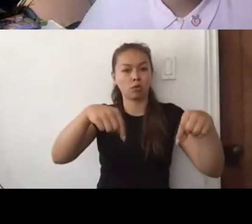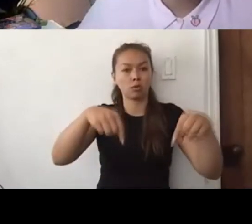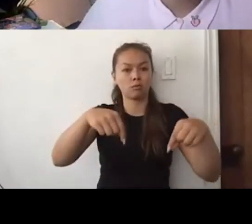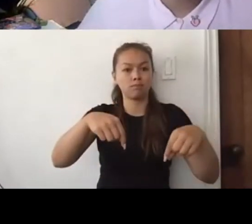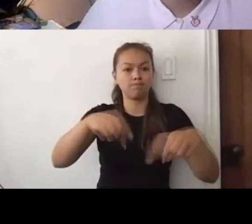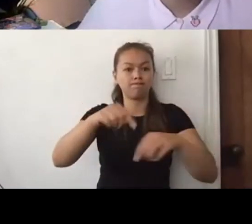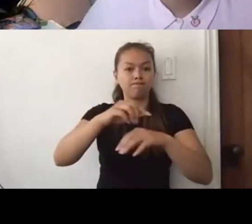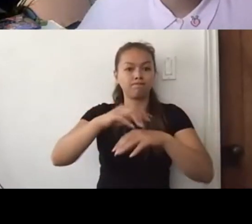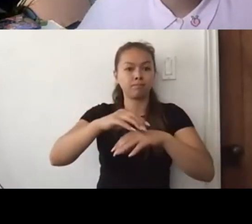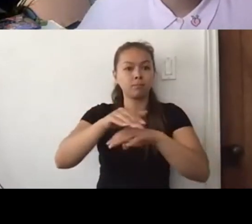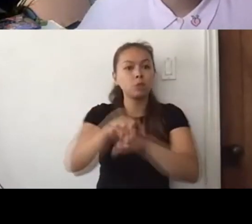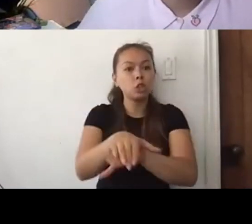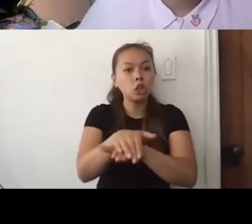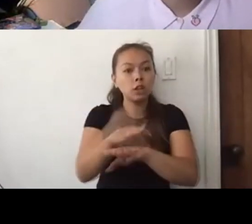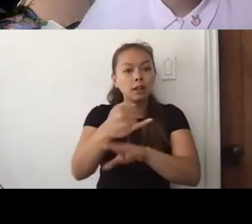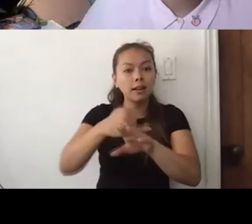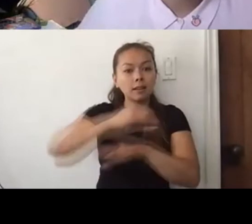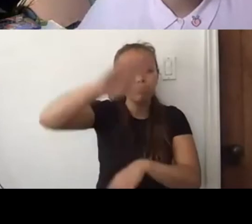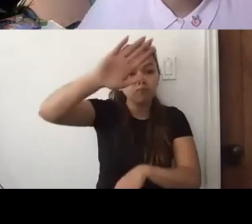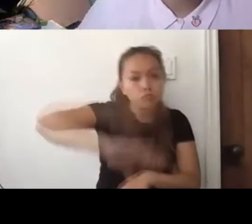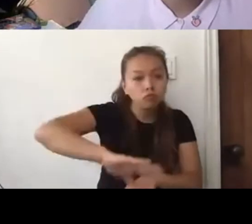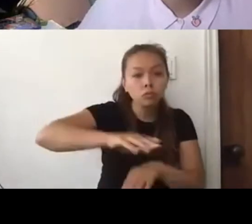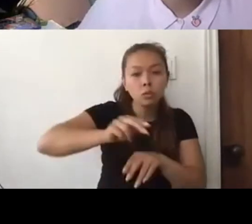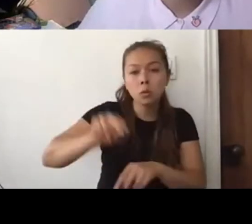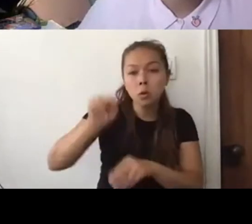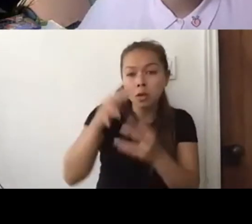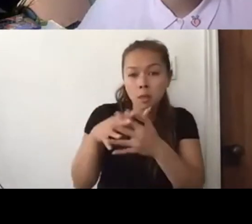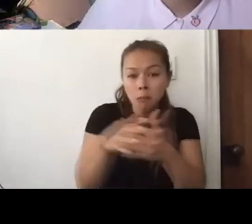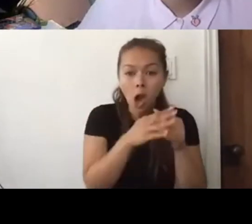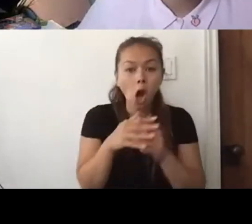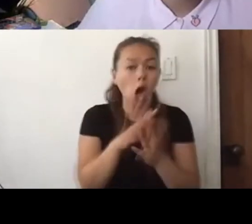or in North America. It means standing with folks,